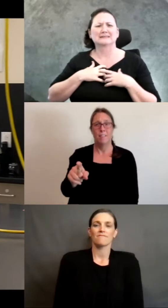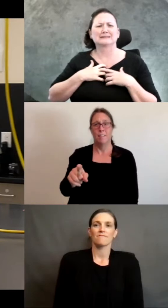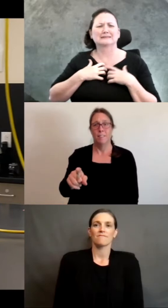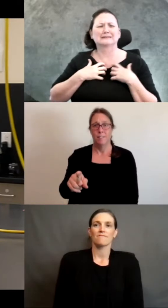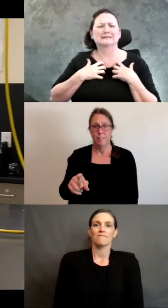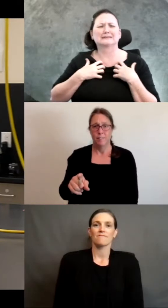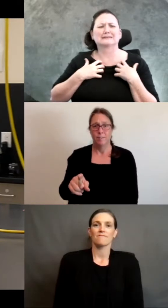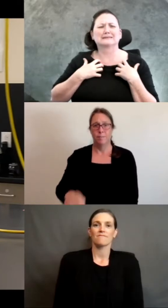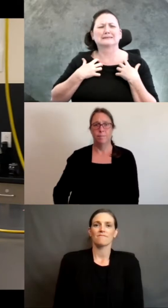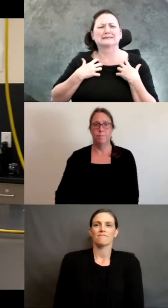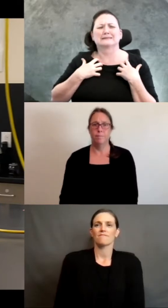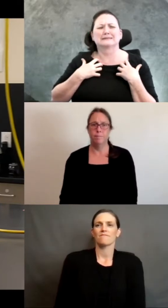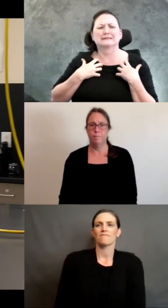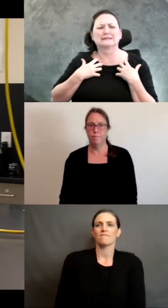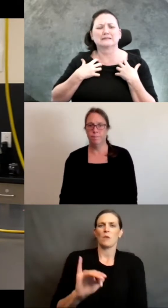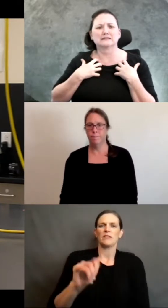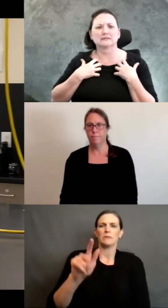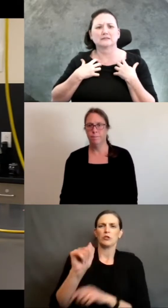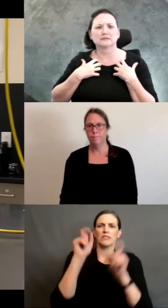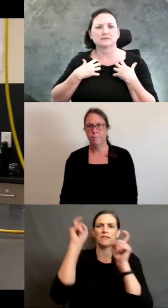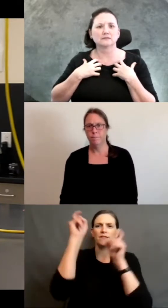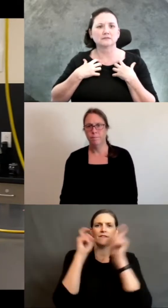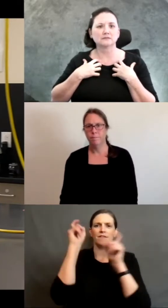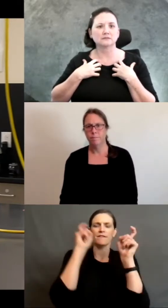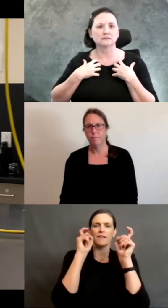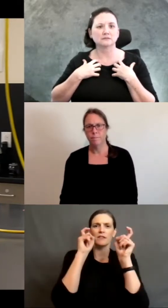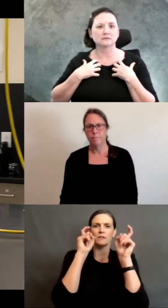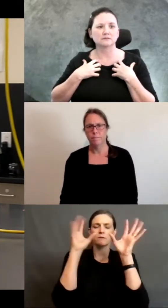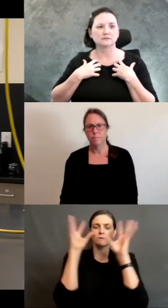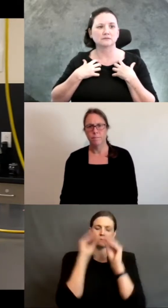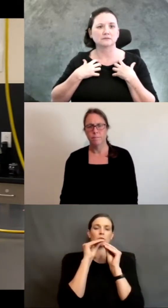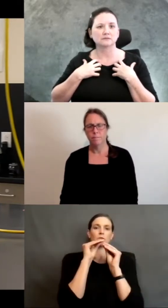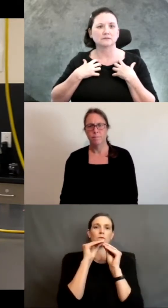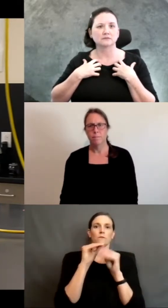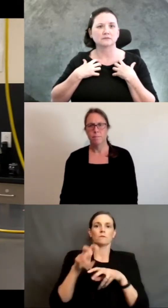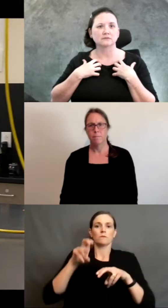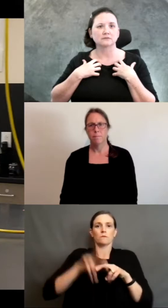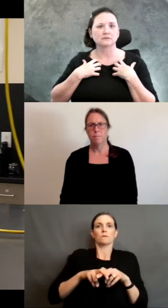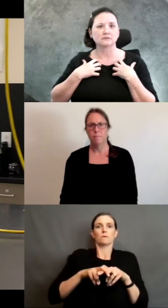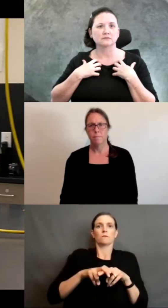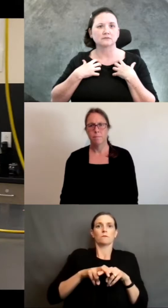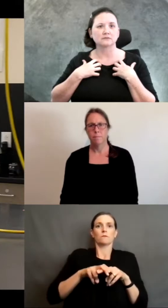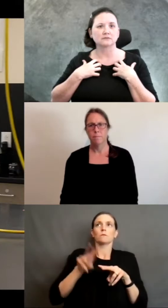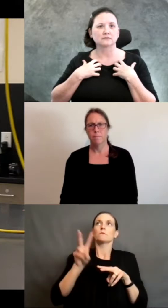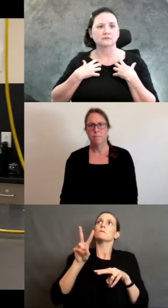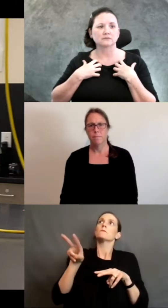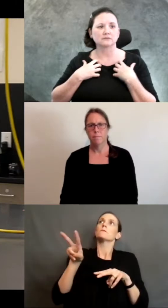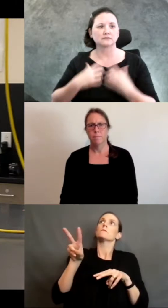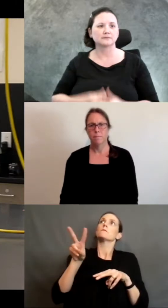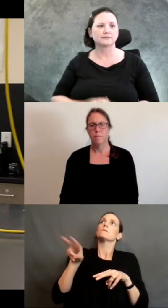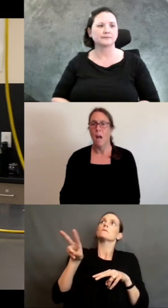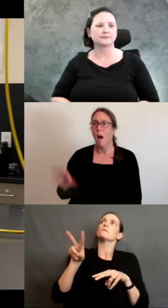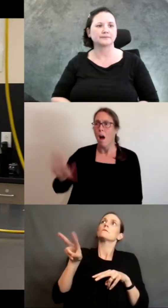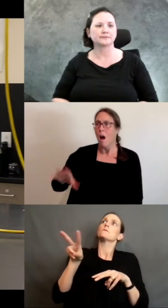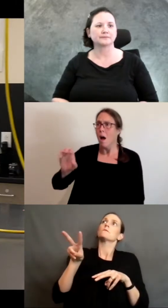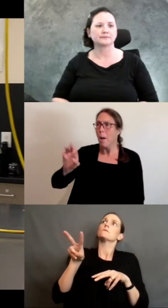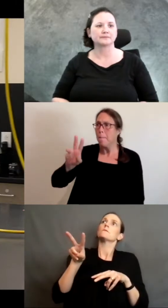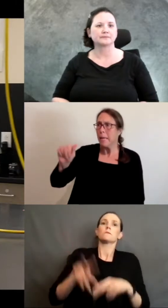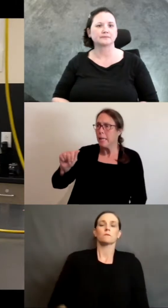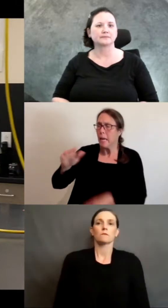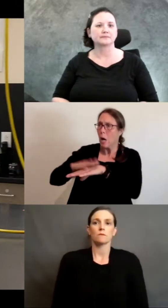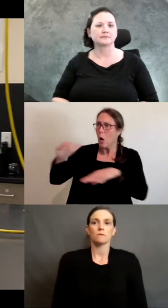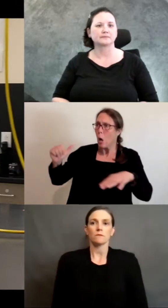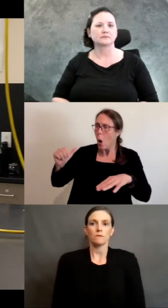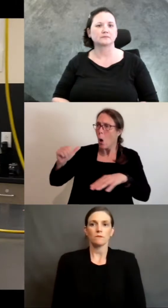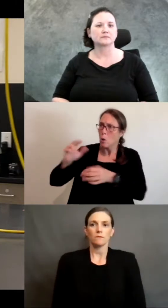Wisperia's face loses all expression. She sits rigidly, staring off into space. Amelia, call the nurse. 989.